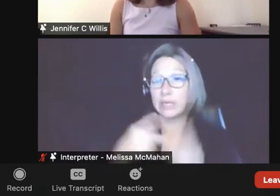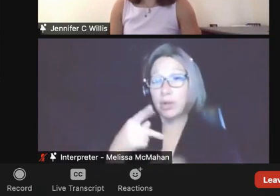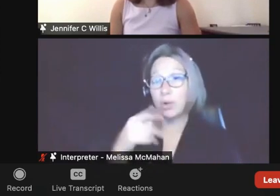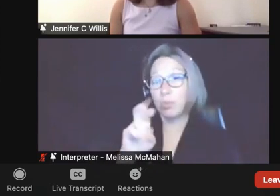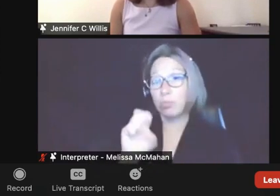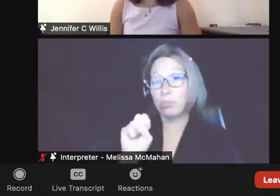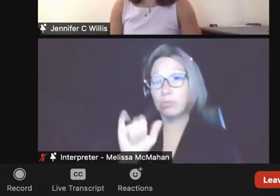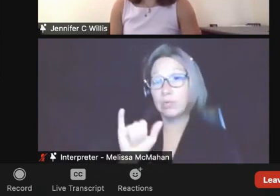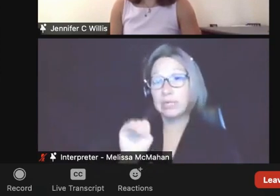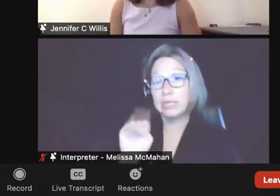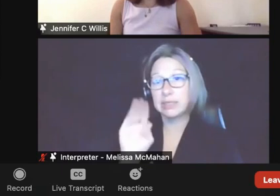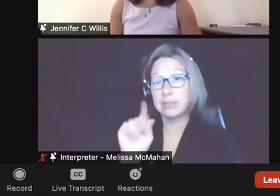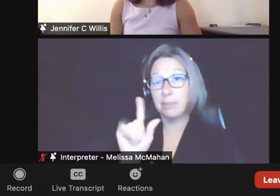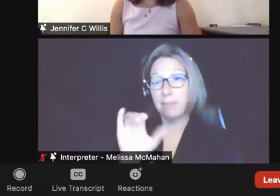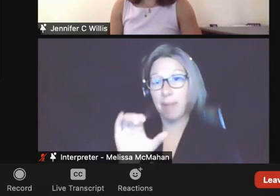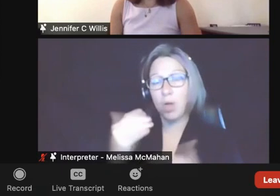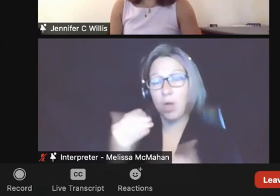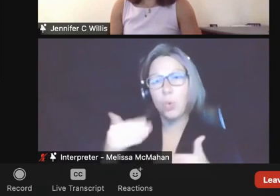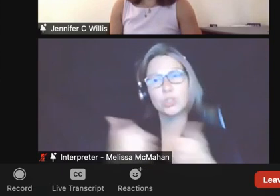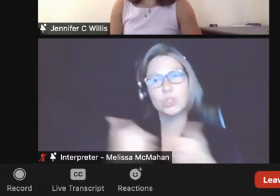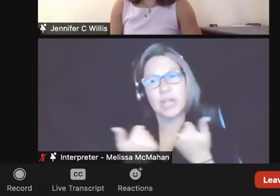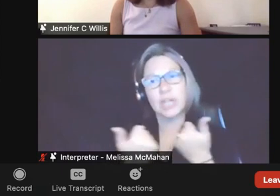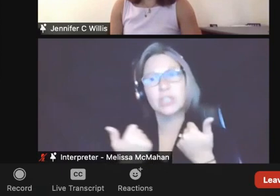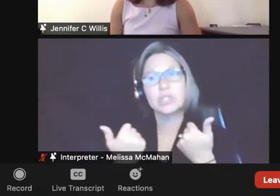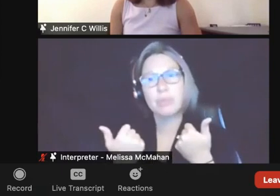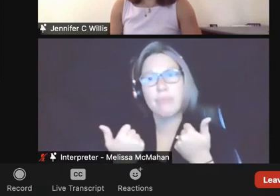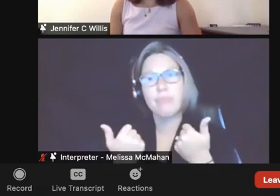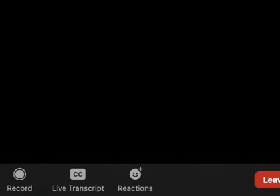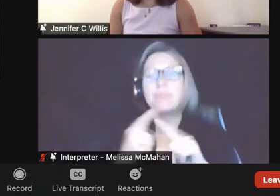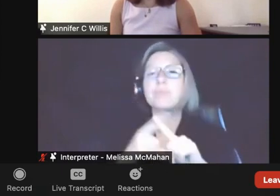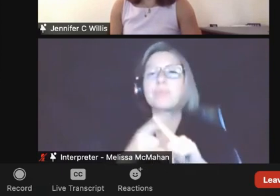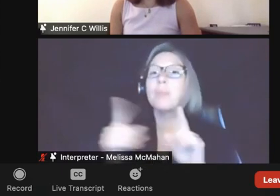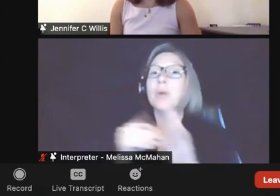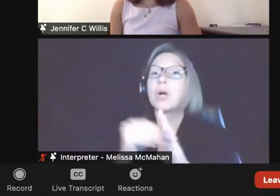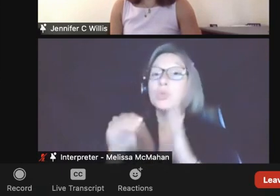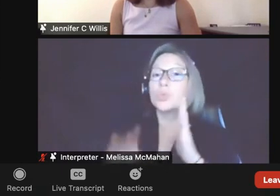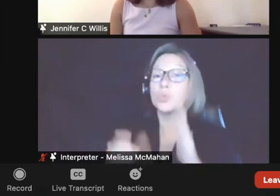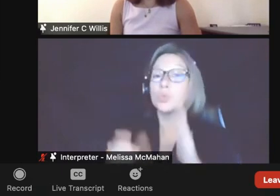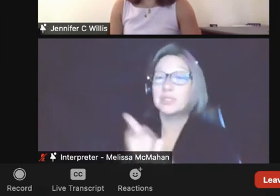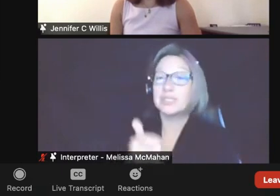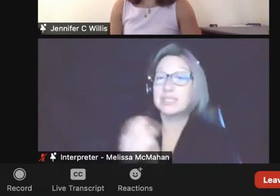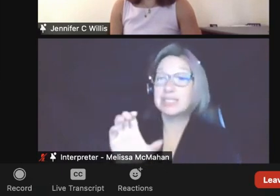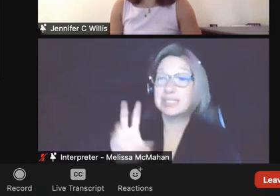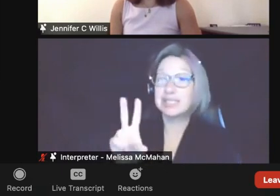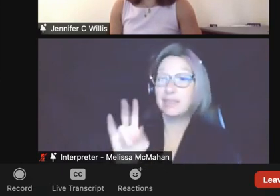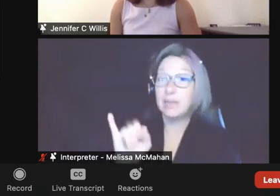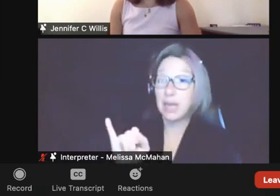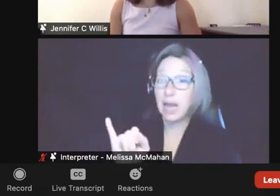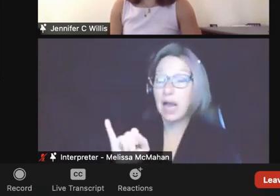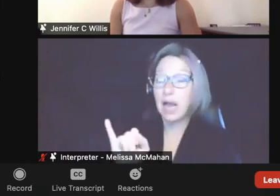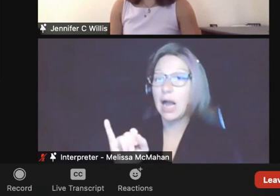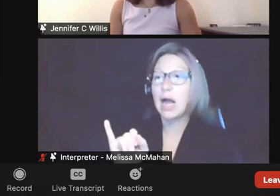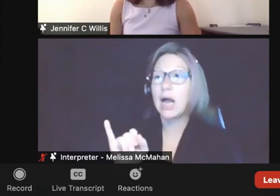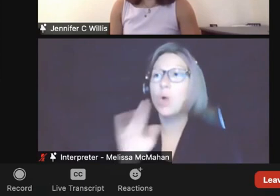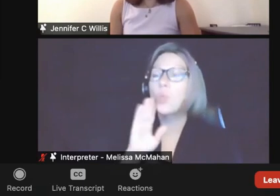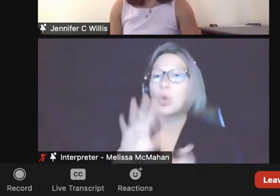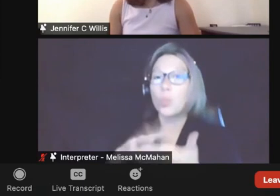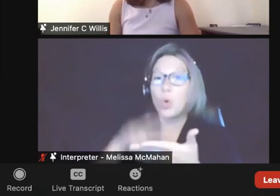with CVI, we may be able to get some good information about how auditory information